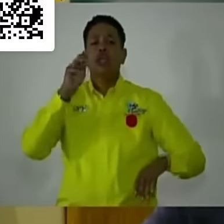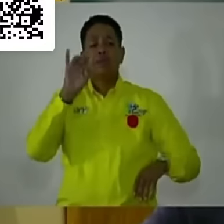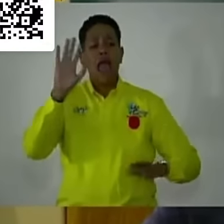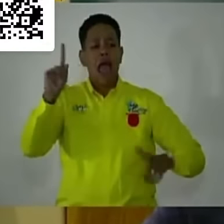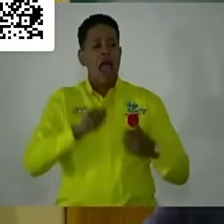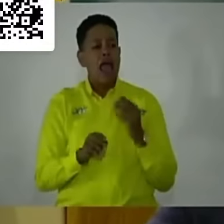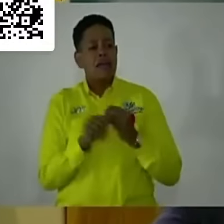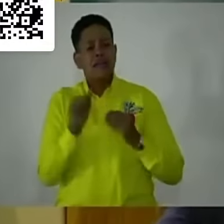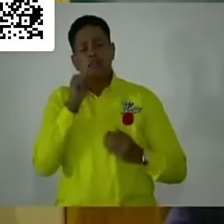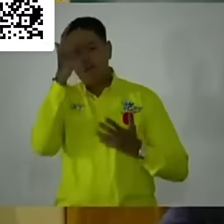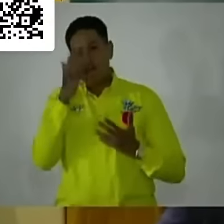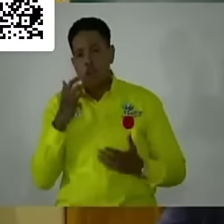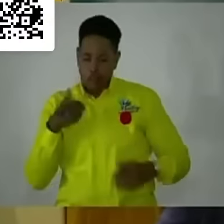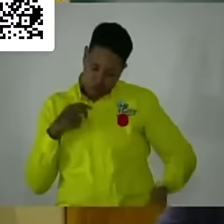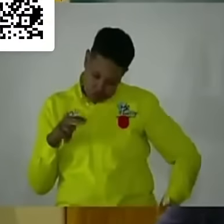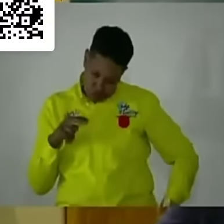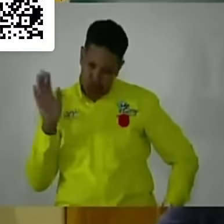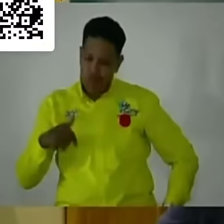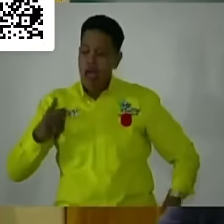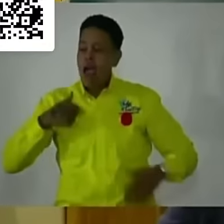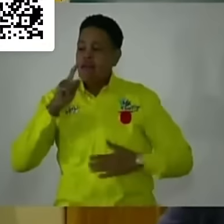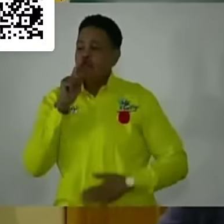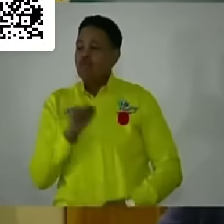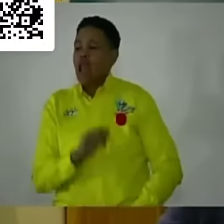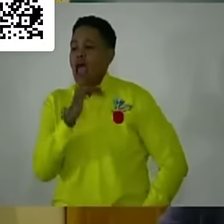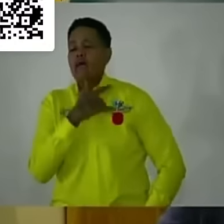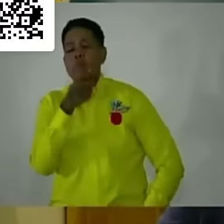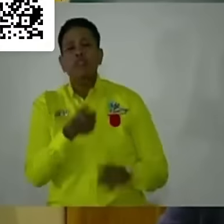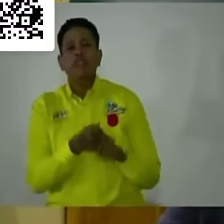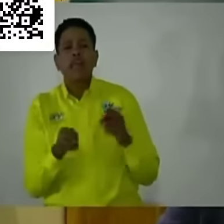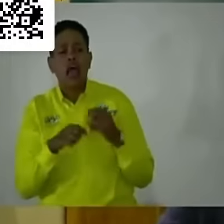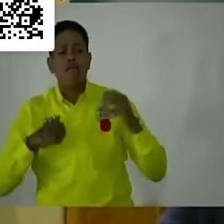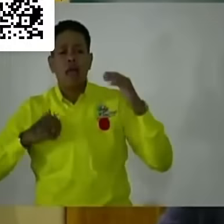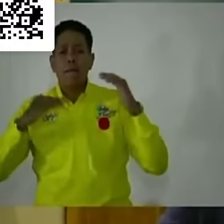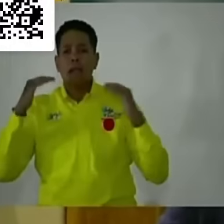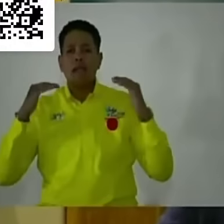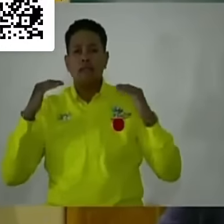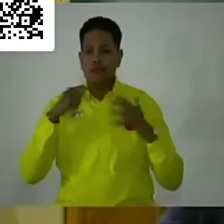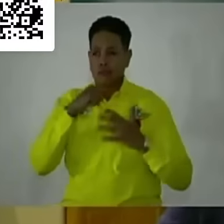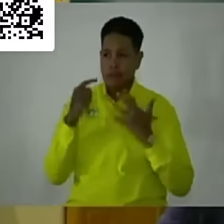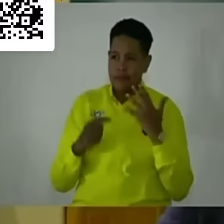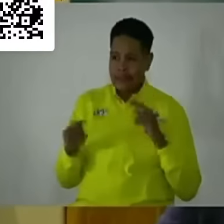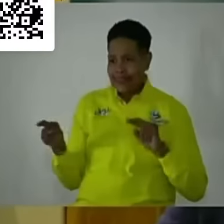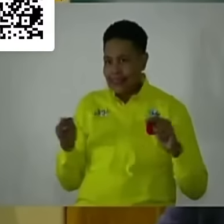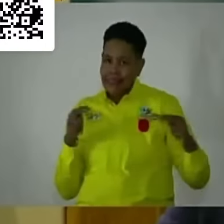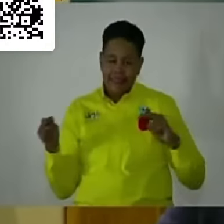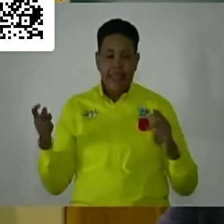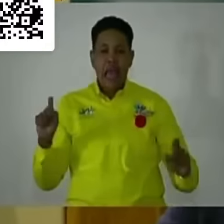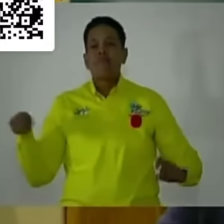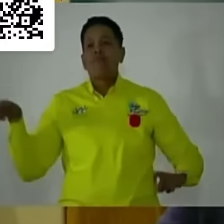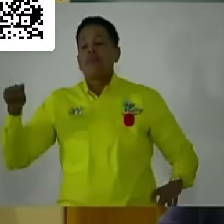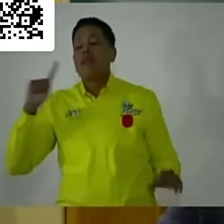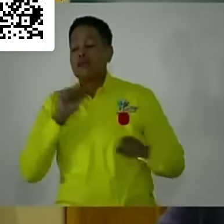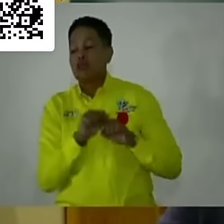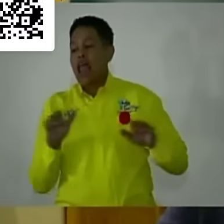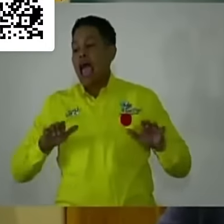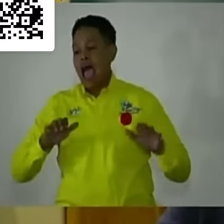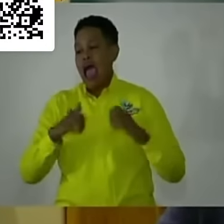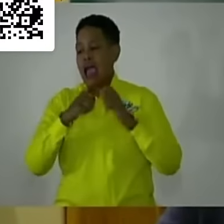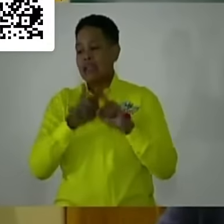little unfortunate, right? I do appreciate that they have a balancing act, because they do act as